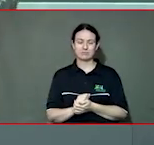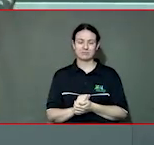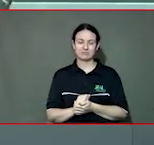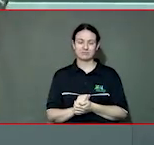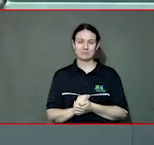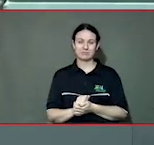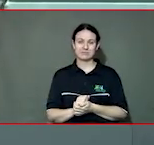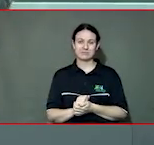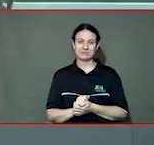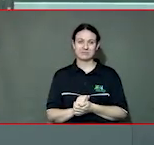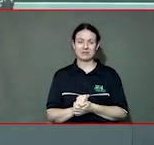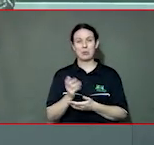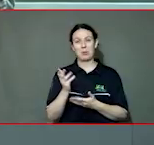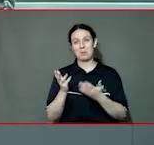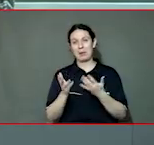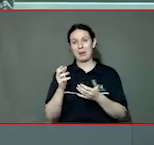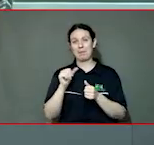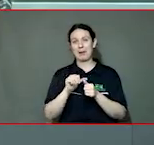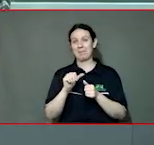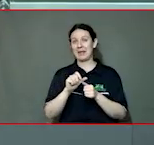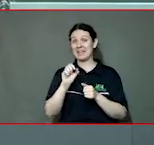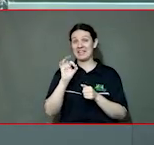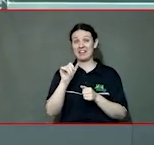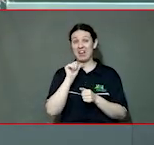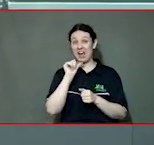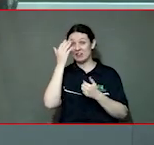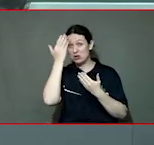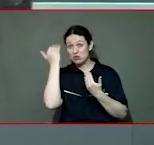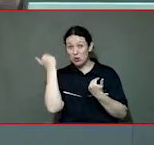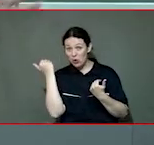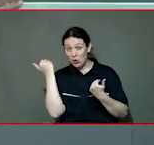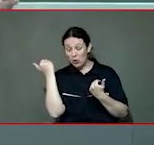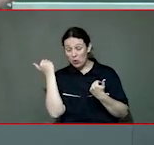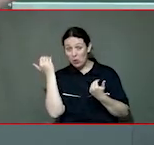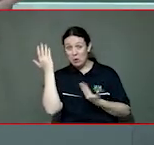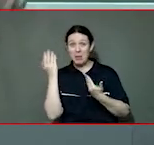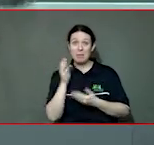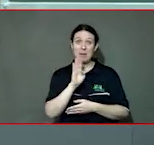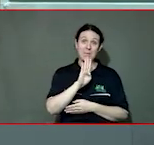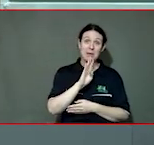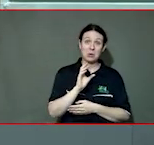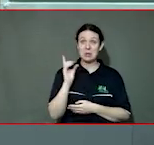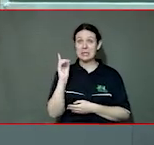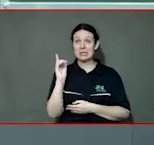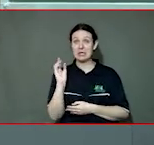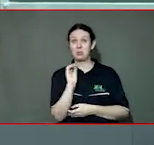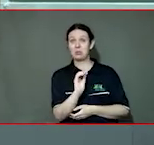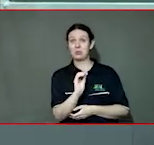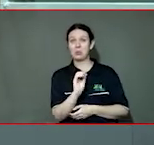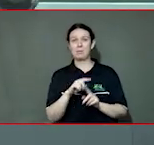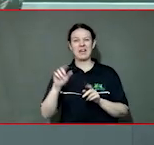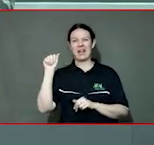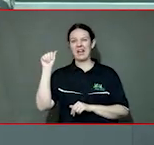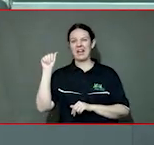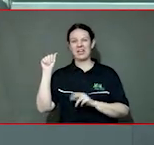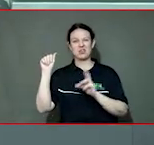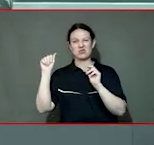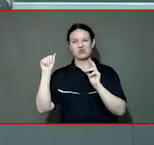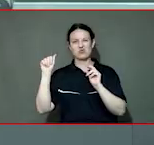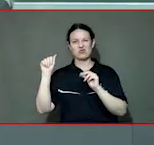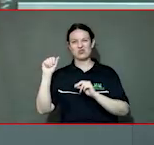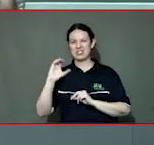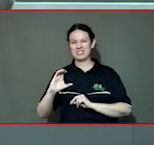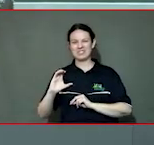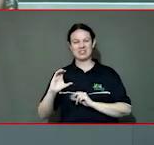the chance will be better for answer to be B and D than for A, because A is the first one, and